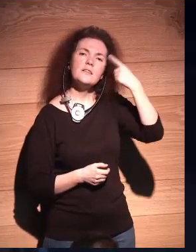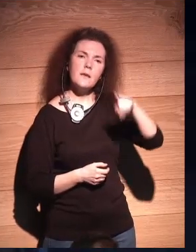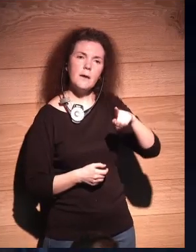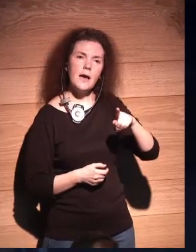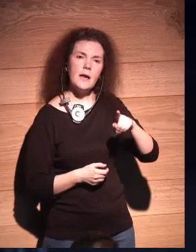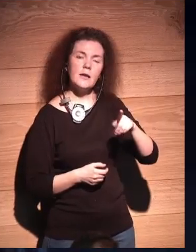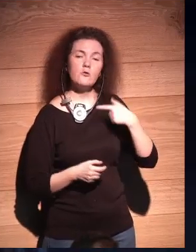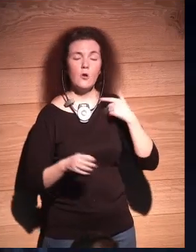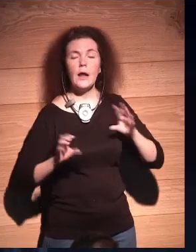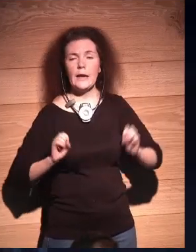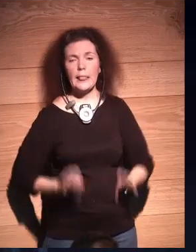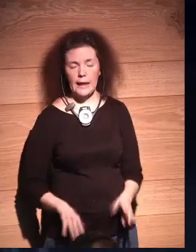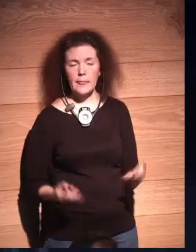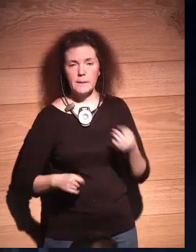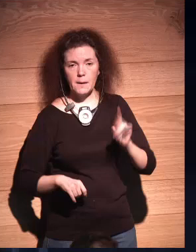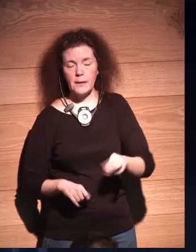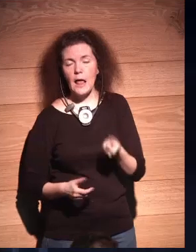that's enough.